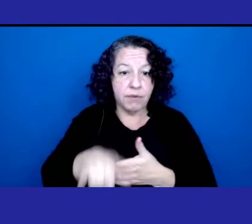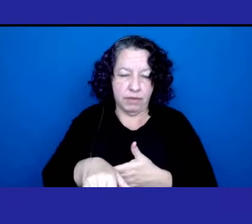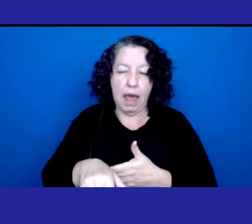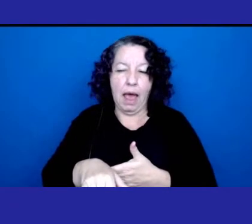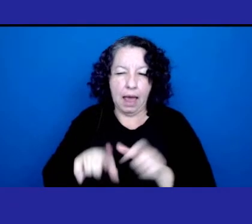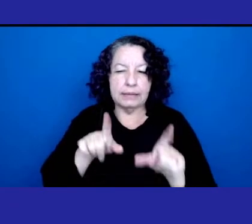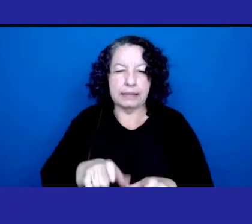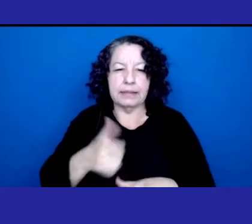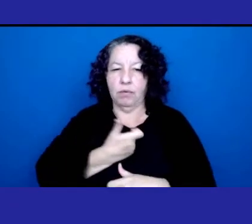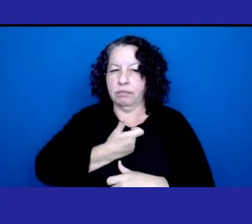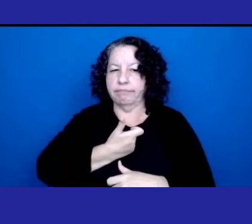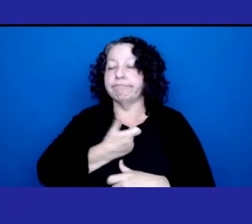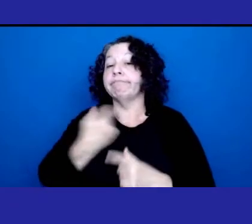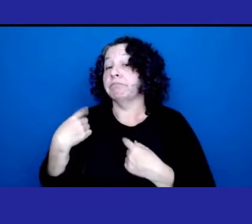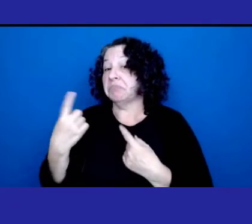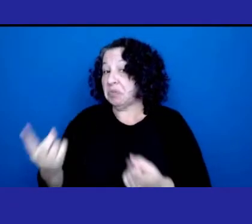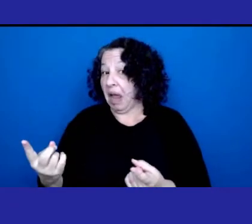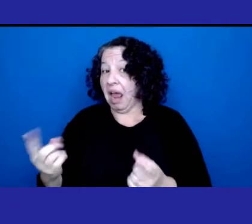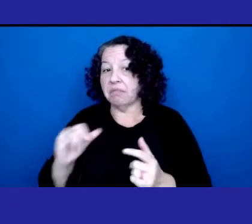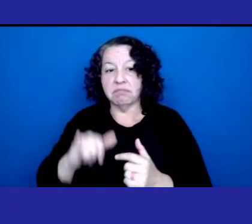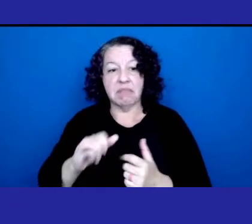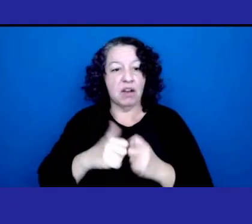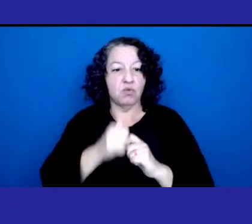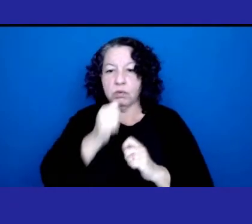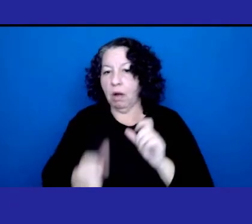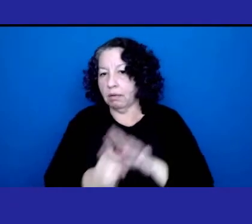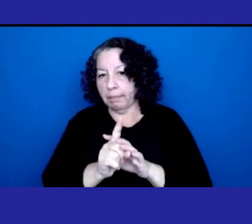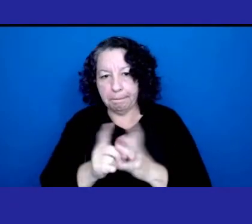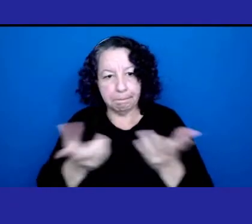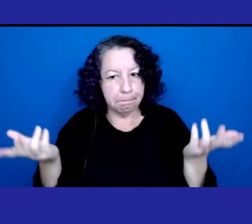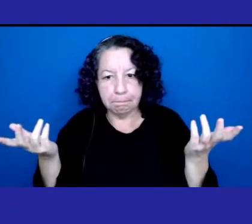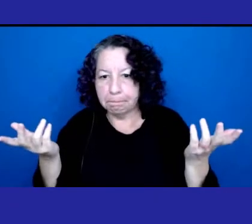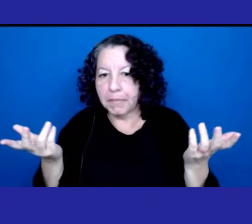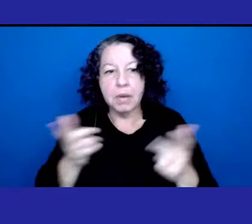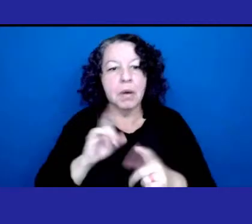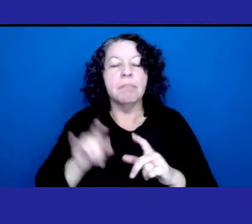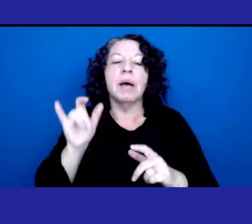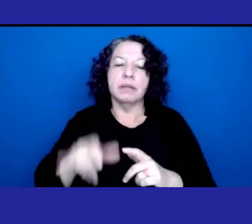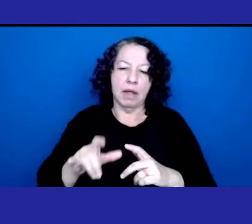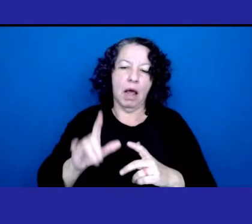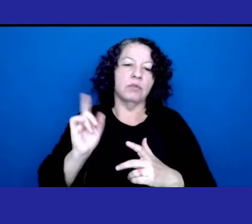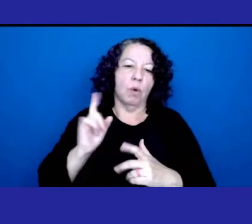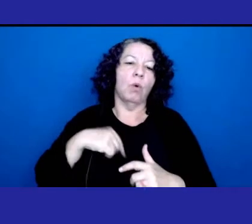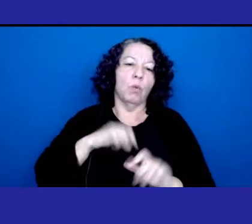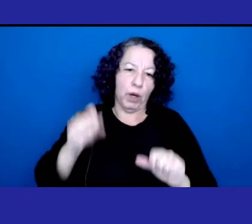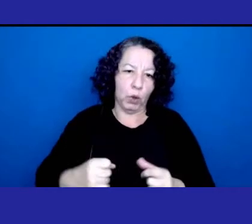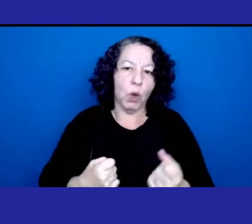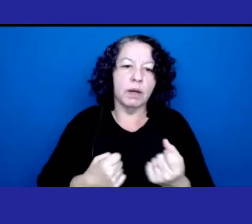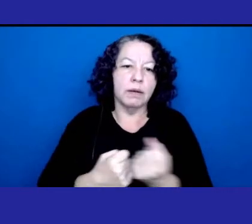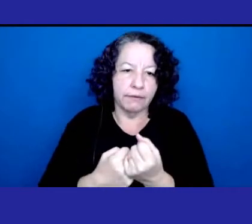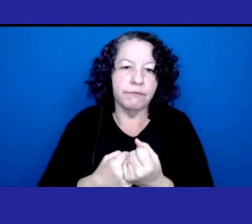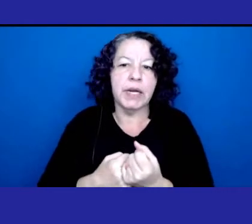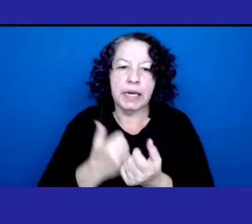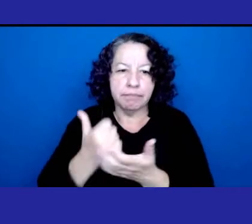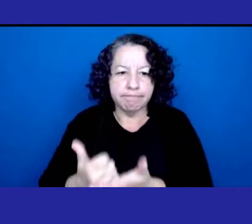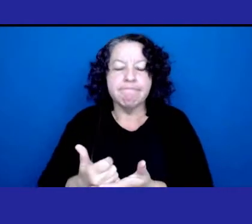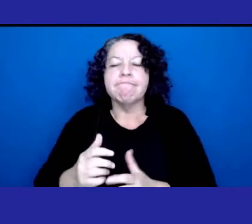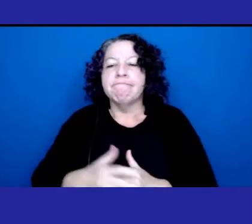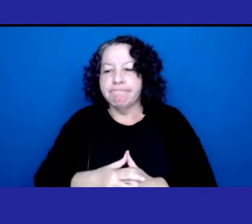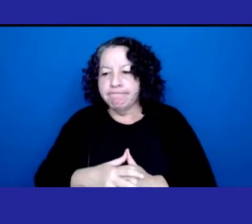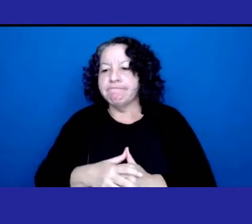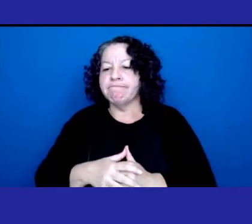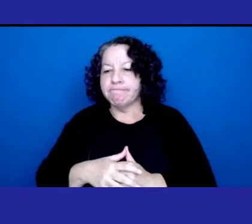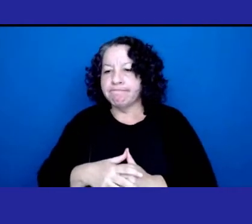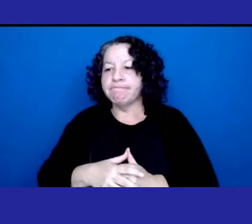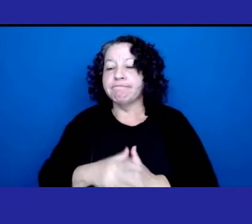To date, we have not had that issue, but that is where we would be able to intervene. And then if in the